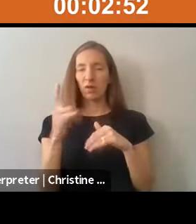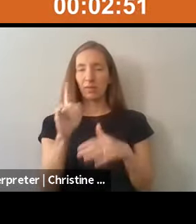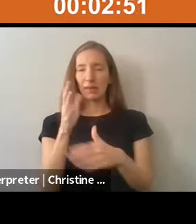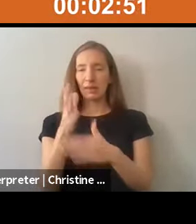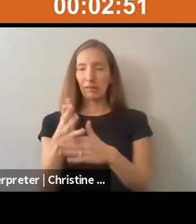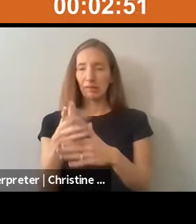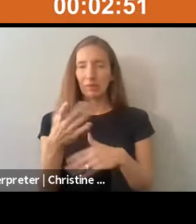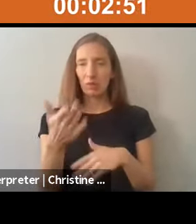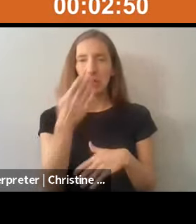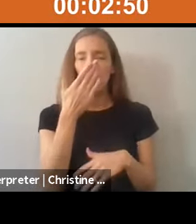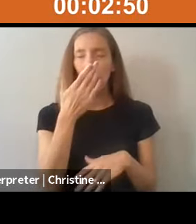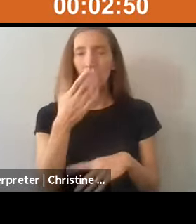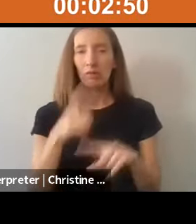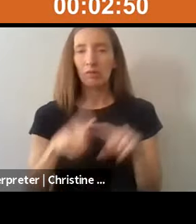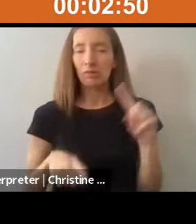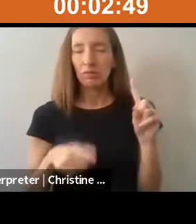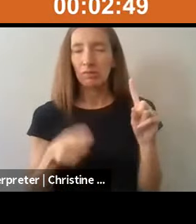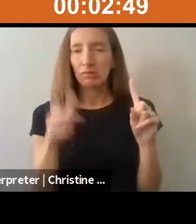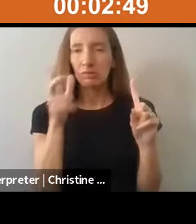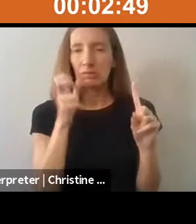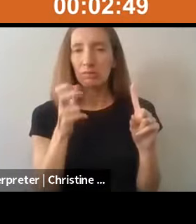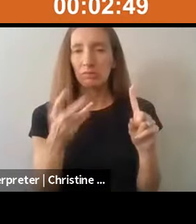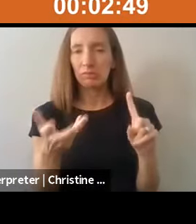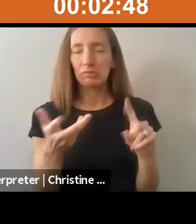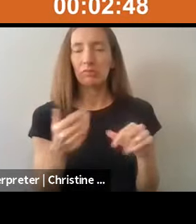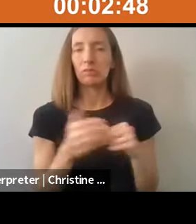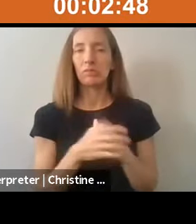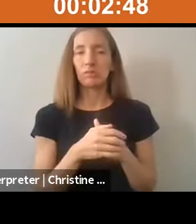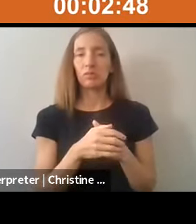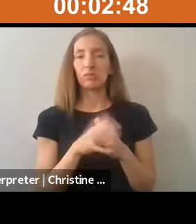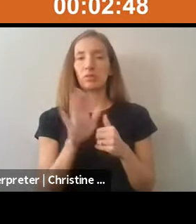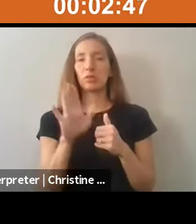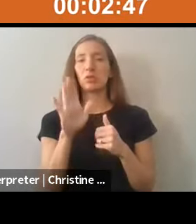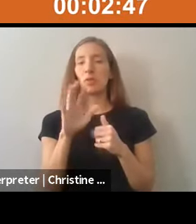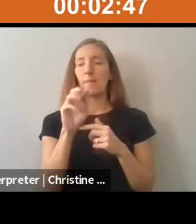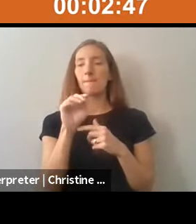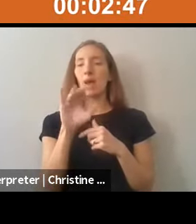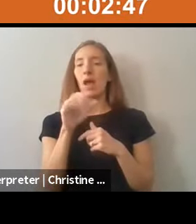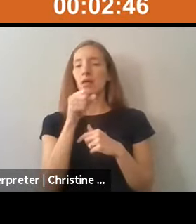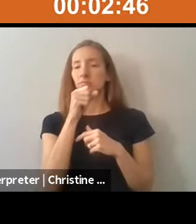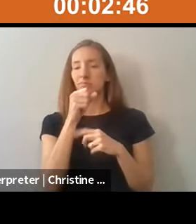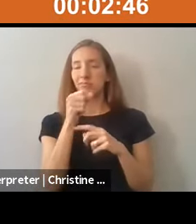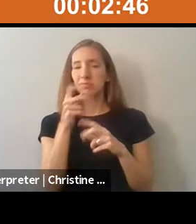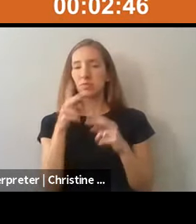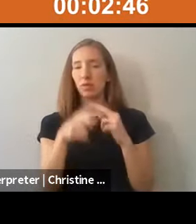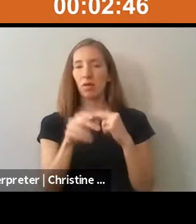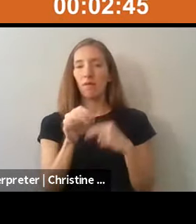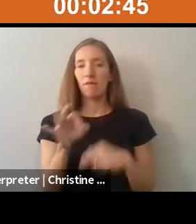bit closer to your mic? You're cutting off.